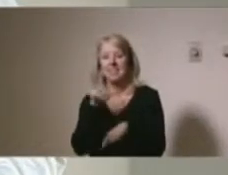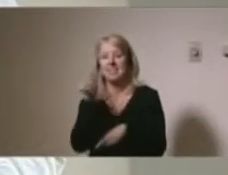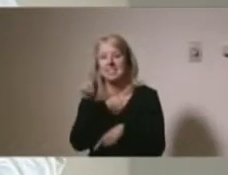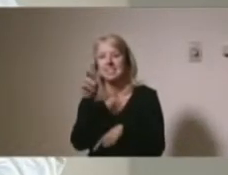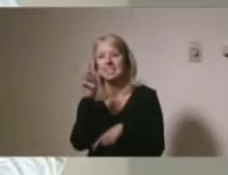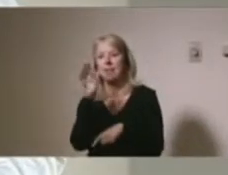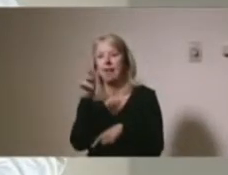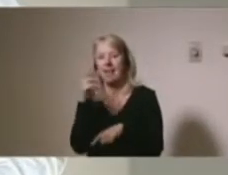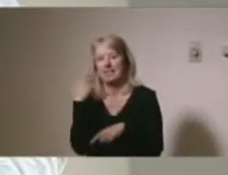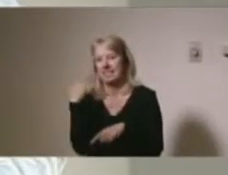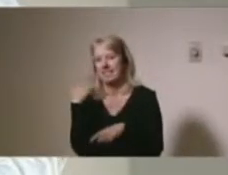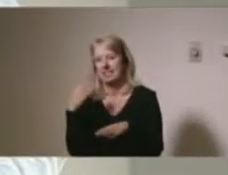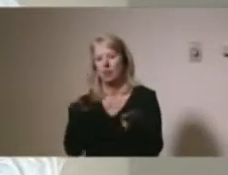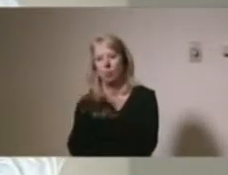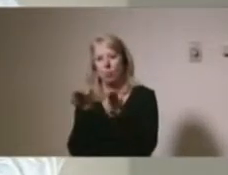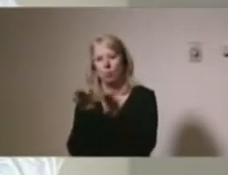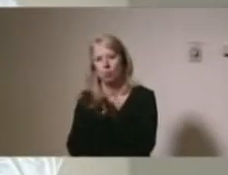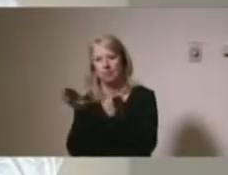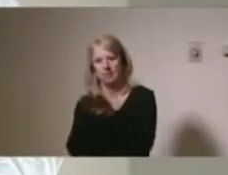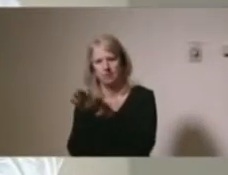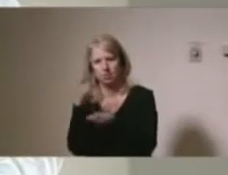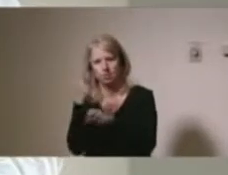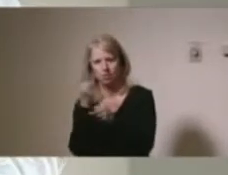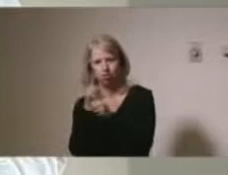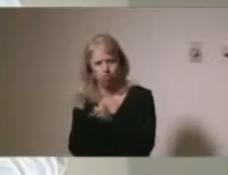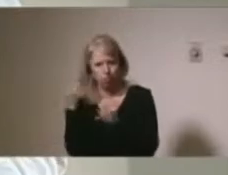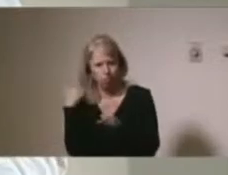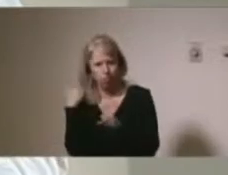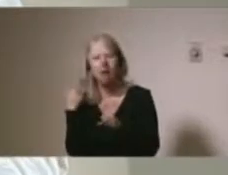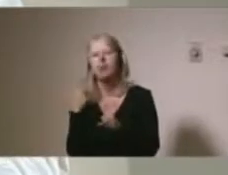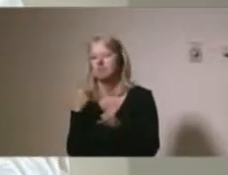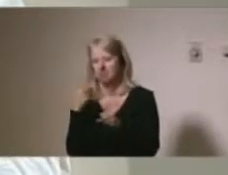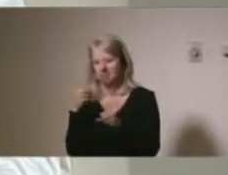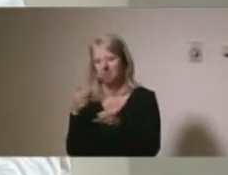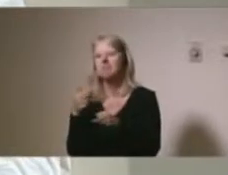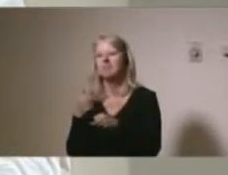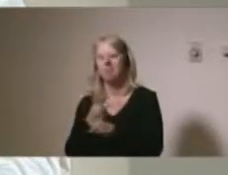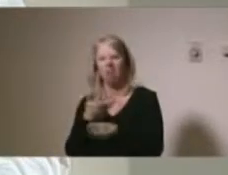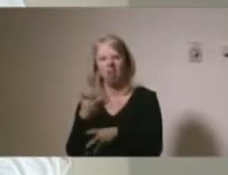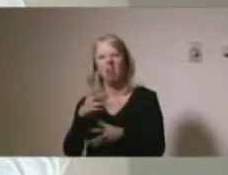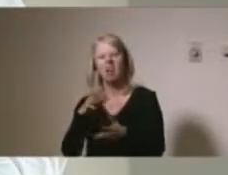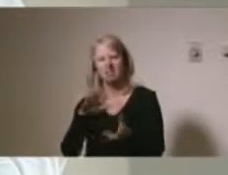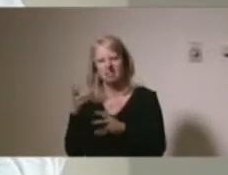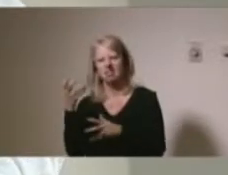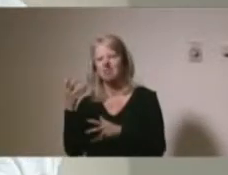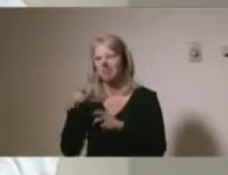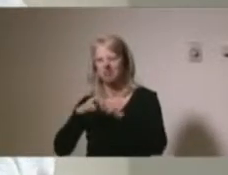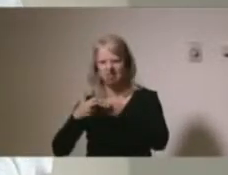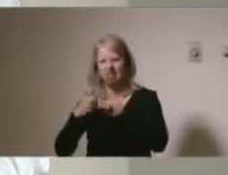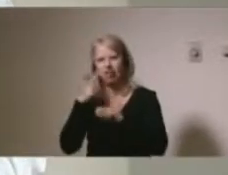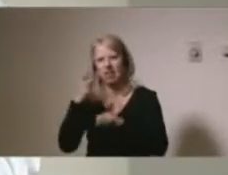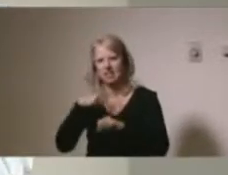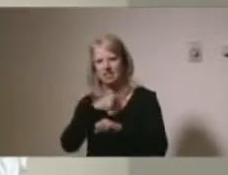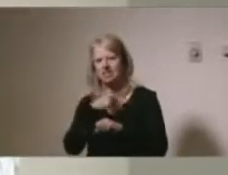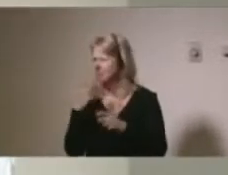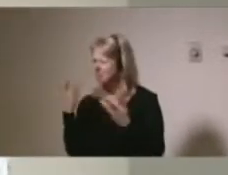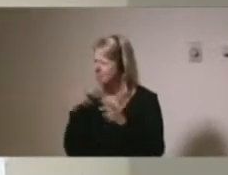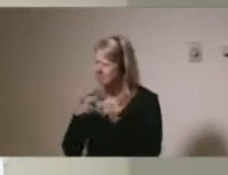here closed about 2 years ago, and it's really caused some hardships. And I said, so what are the hardships? She said,